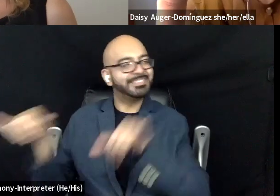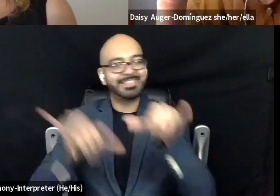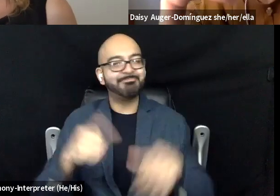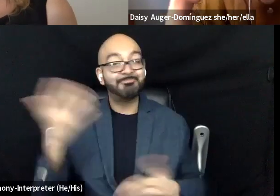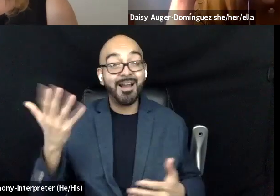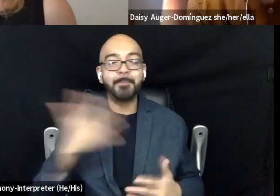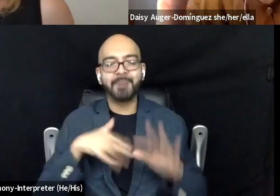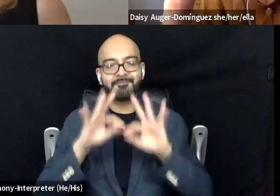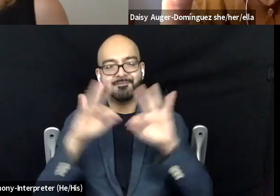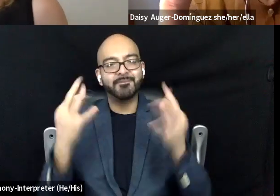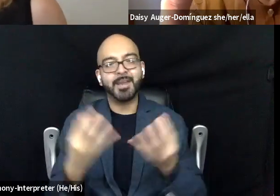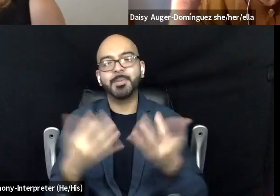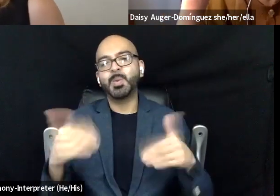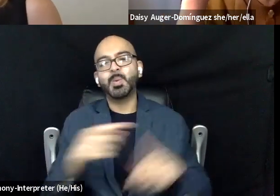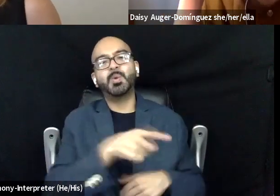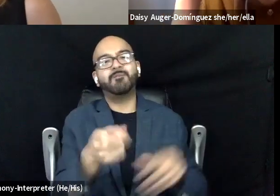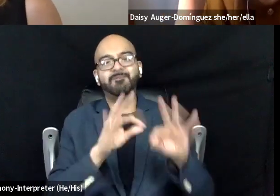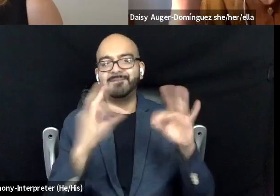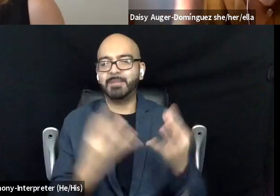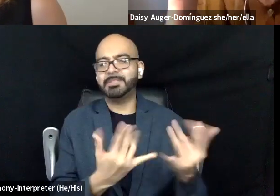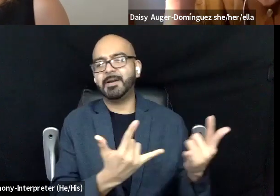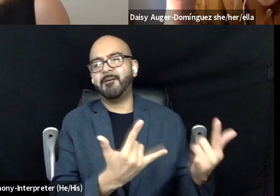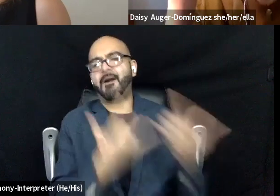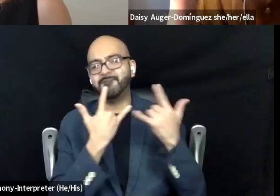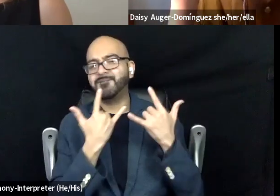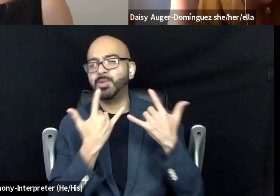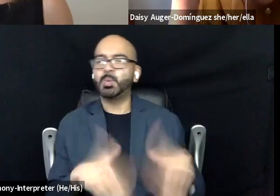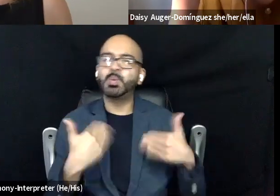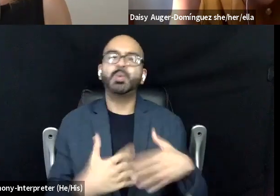deeply loved. I have always been deeply cared, and ferociously so.